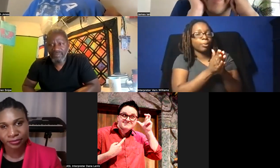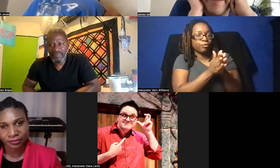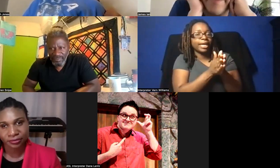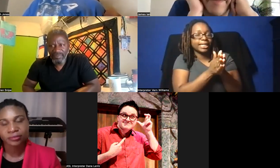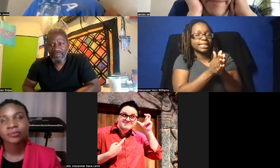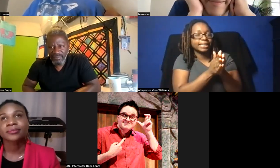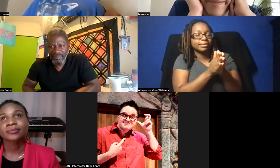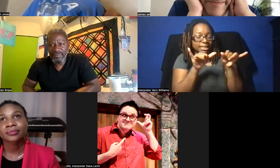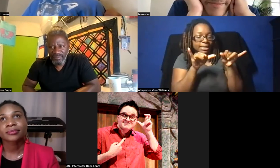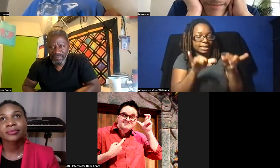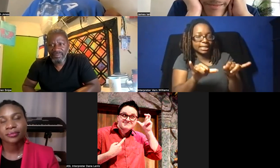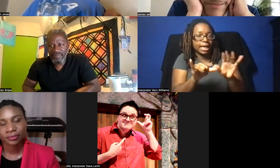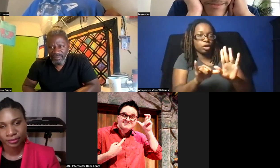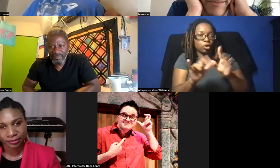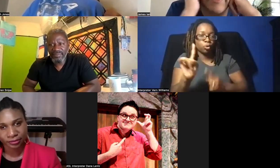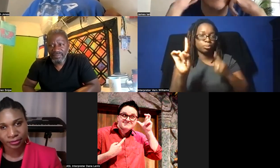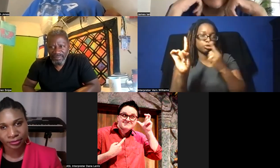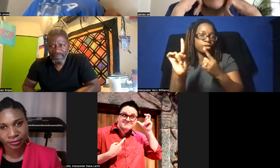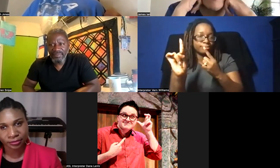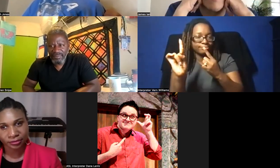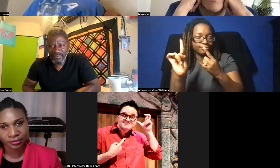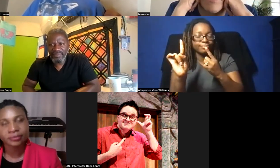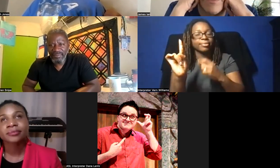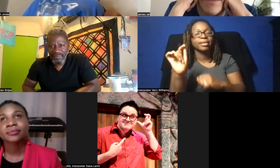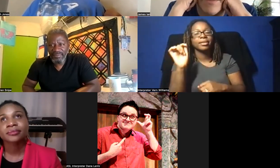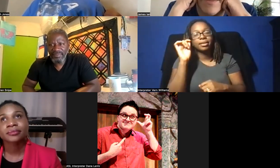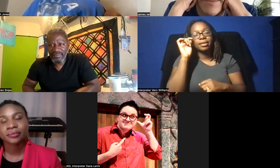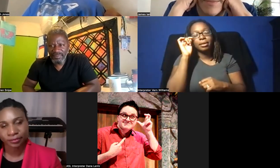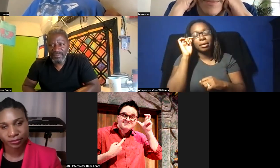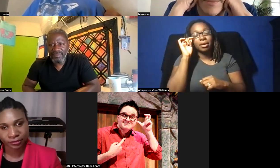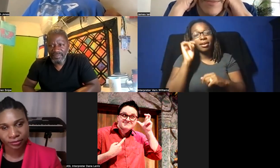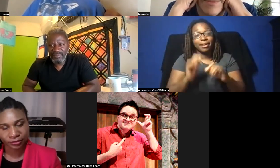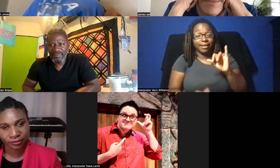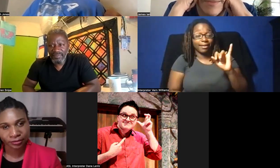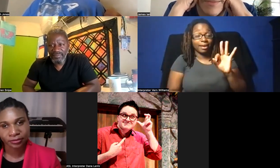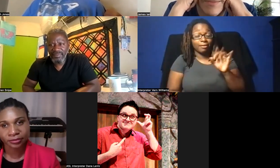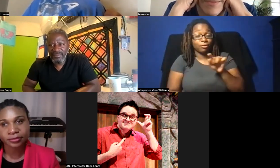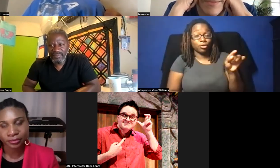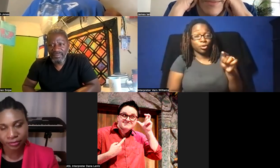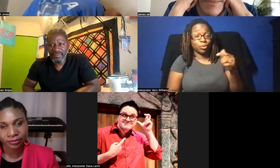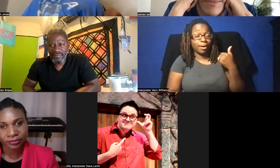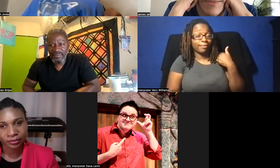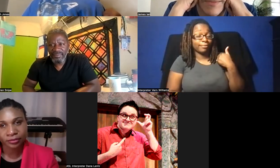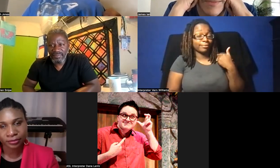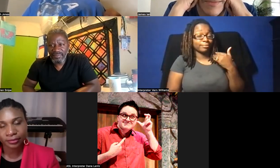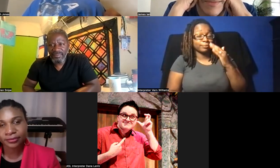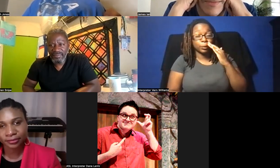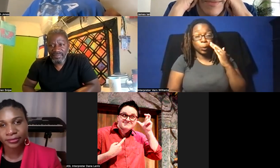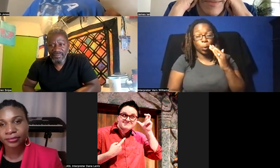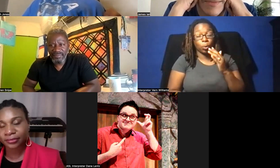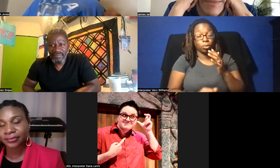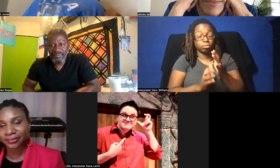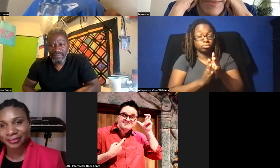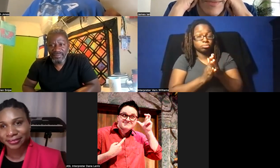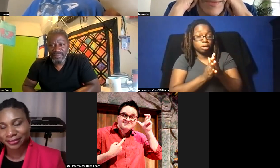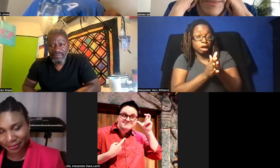stay on your mission. And if you have, you know, a drive,